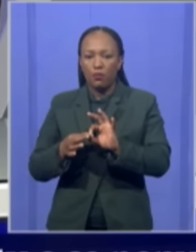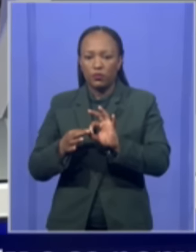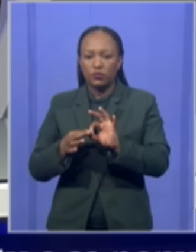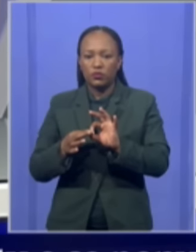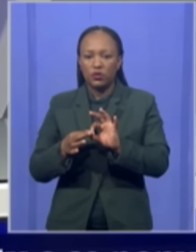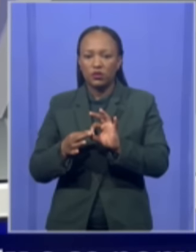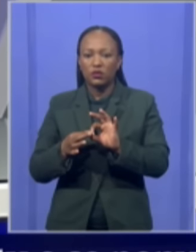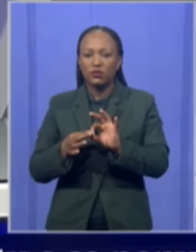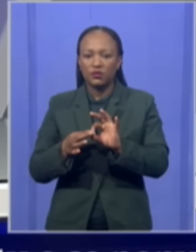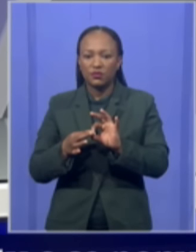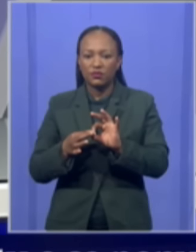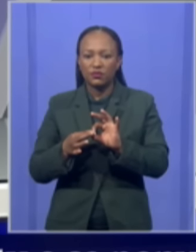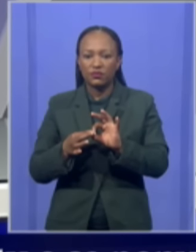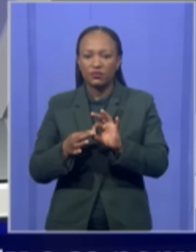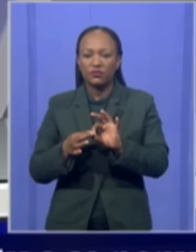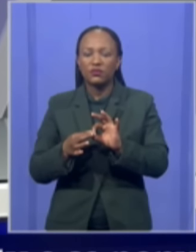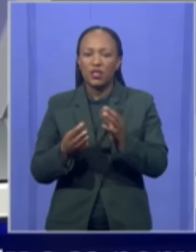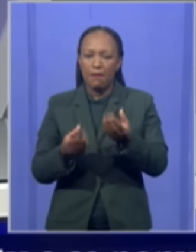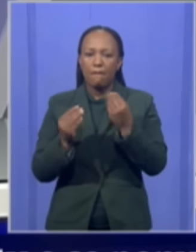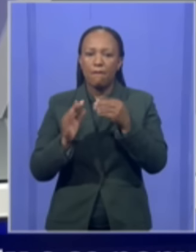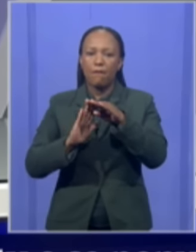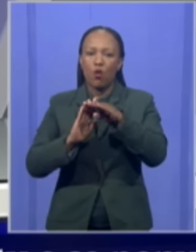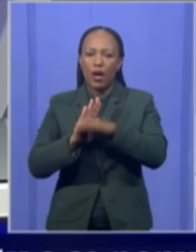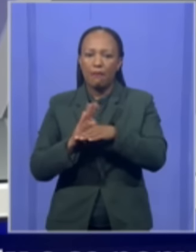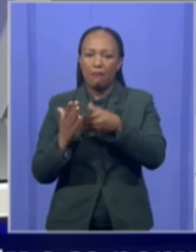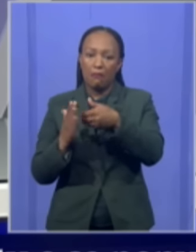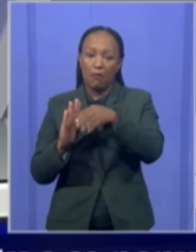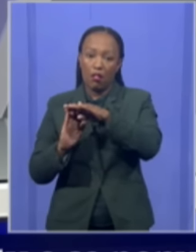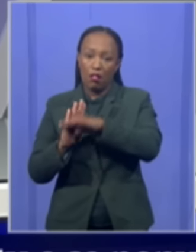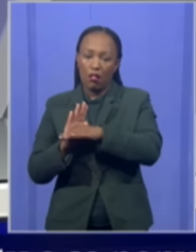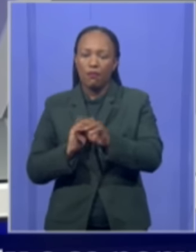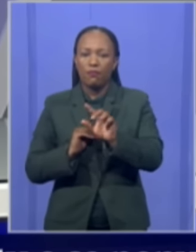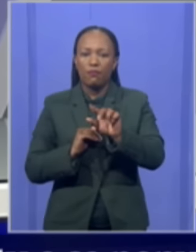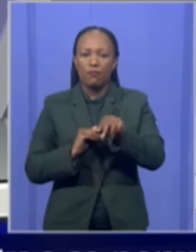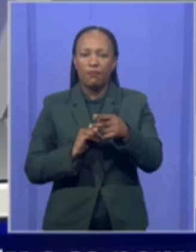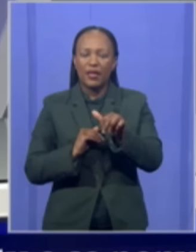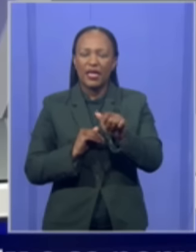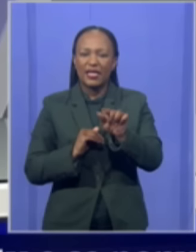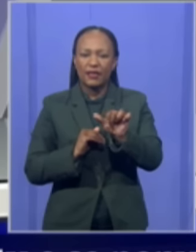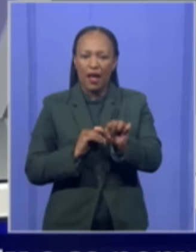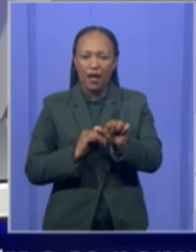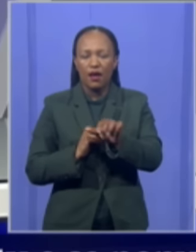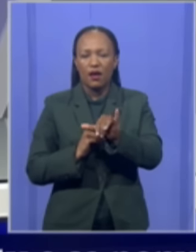ka meriti ba hwetše lenaneo le la pheta ya mebala re godiše